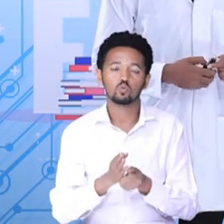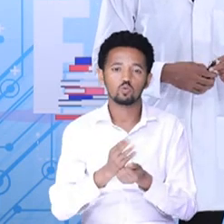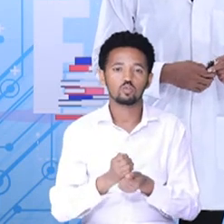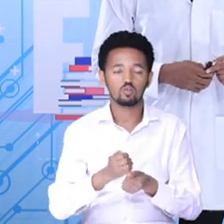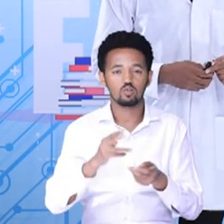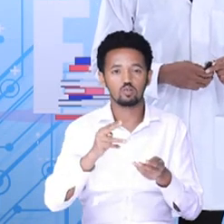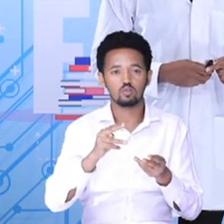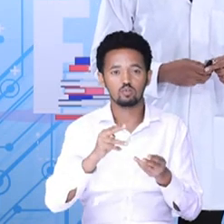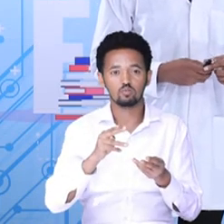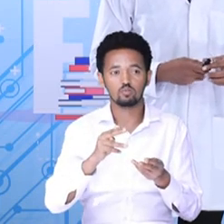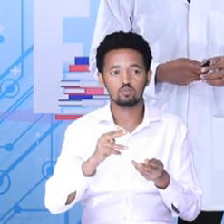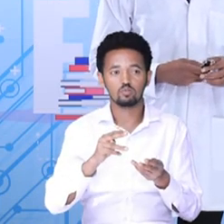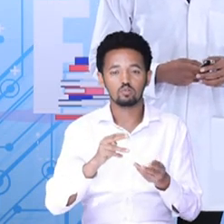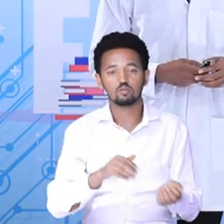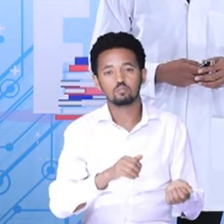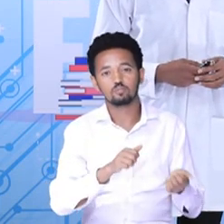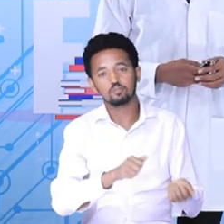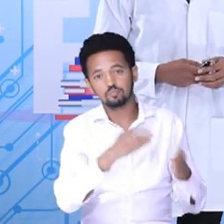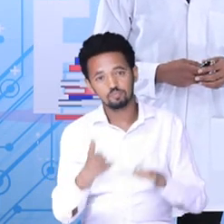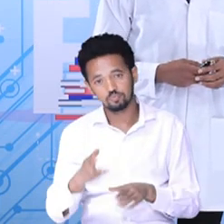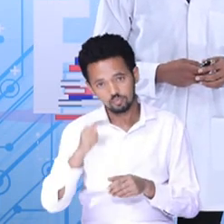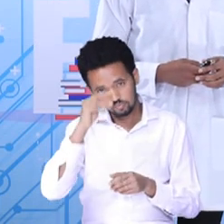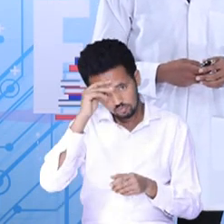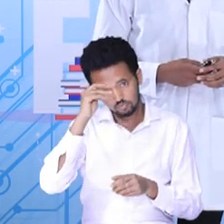type of temperature in the highland parts.